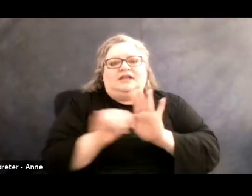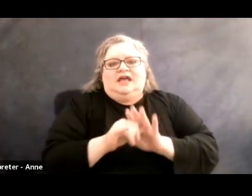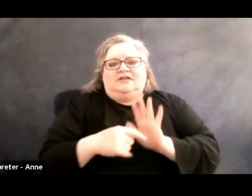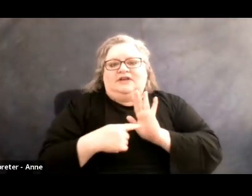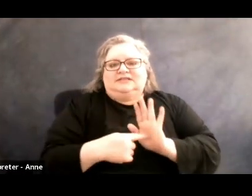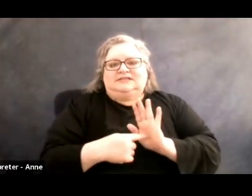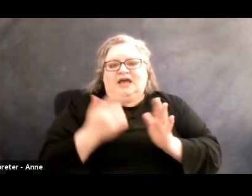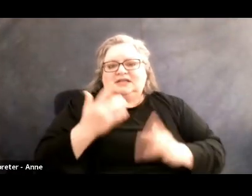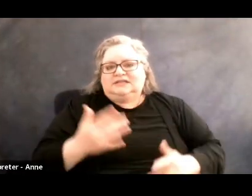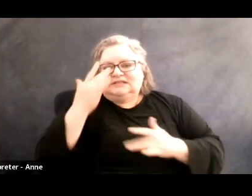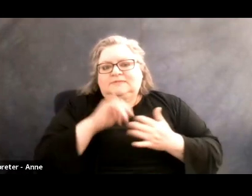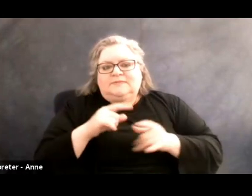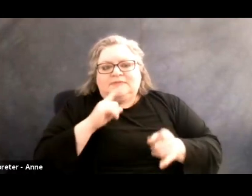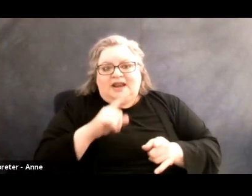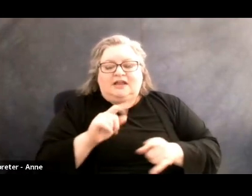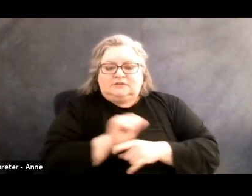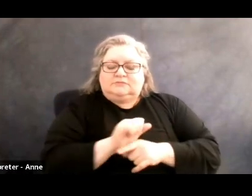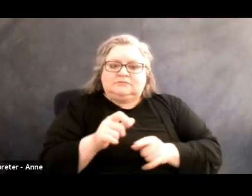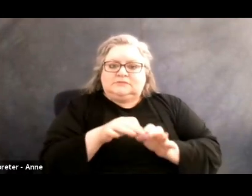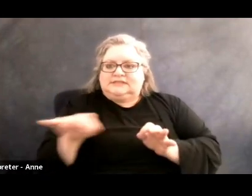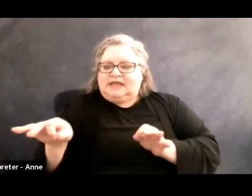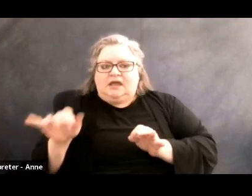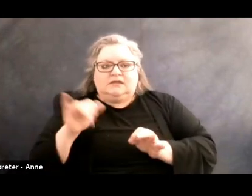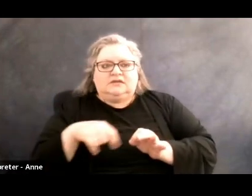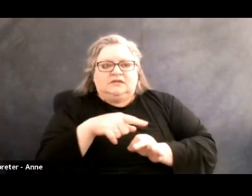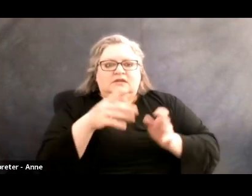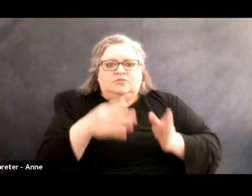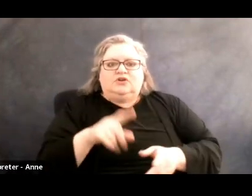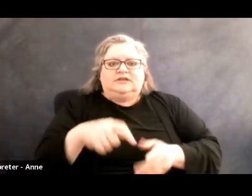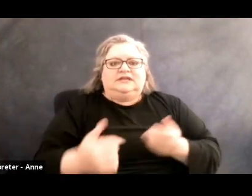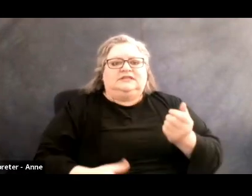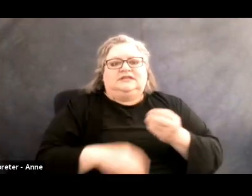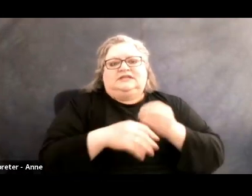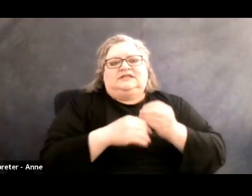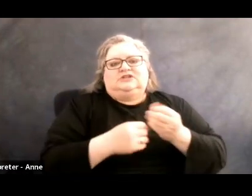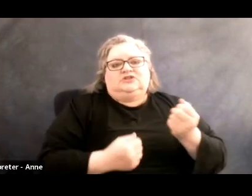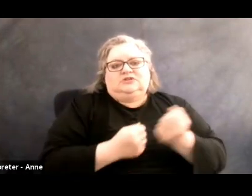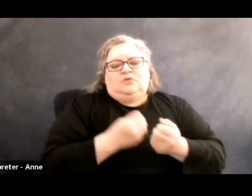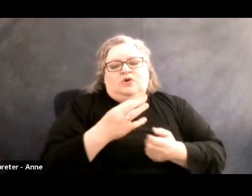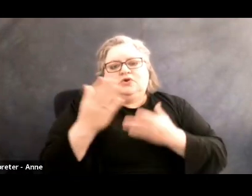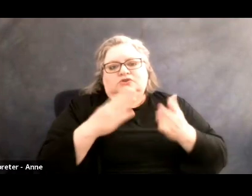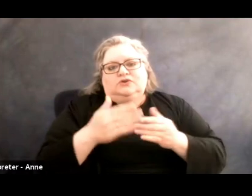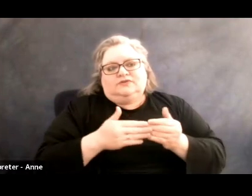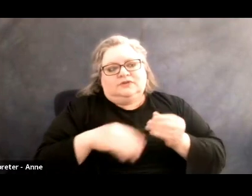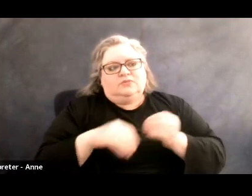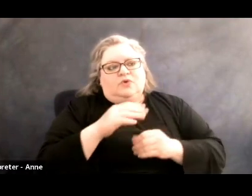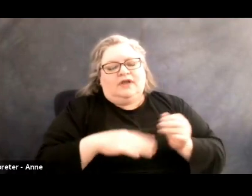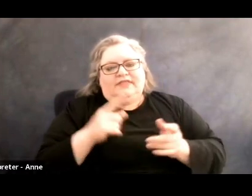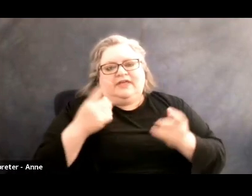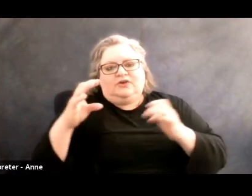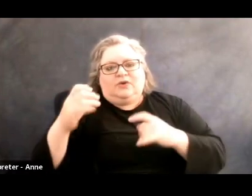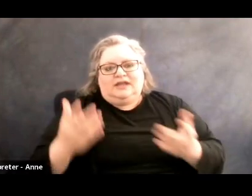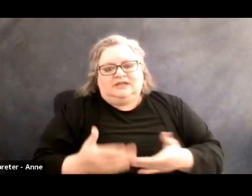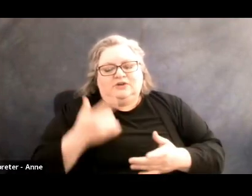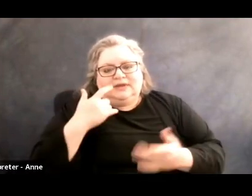the symptoms that would actually say this person needs additional supports or services beyond just the crisis care, because